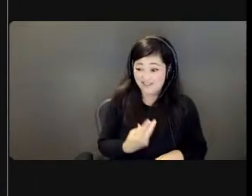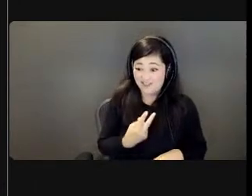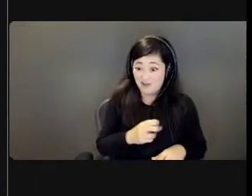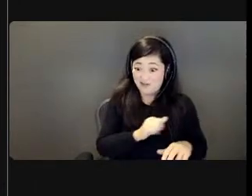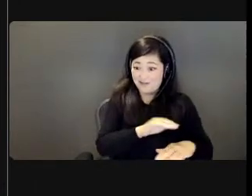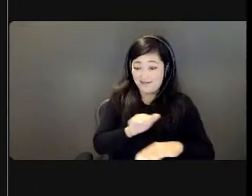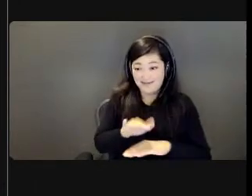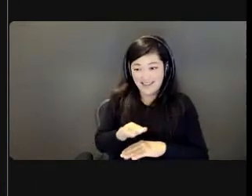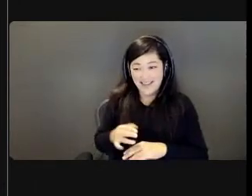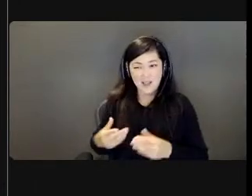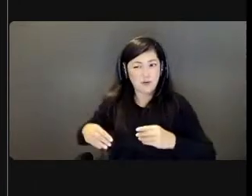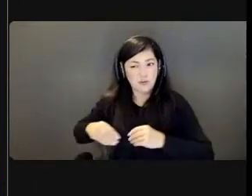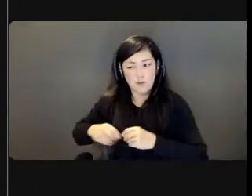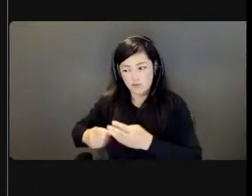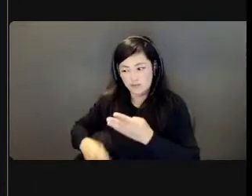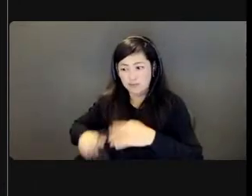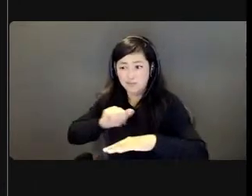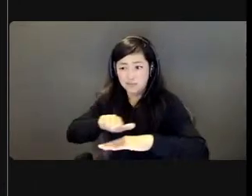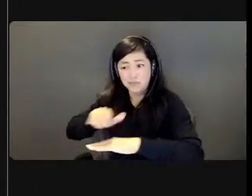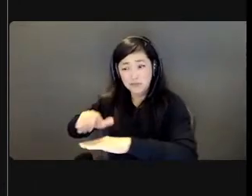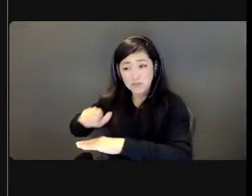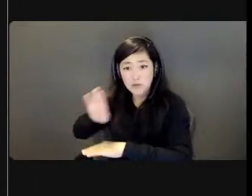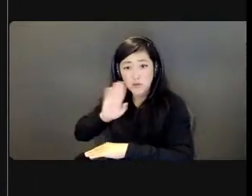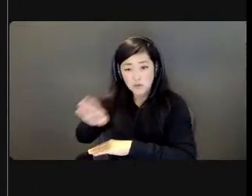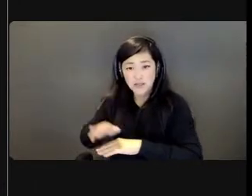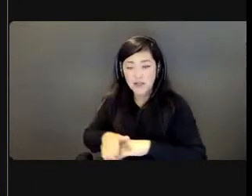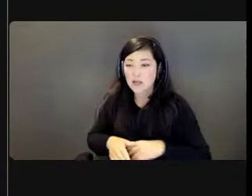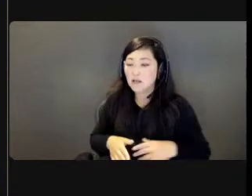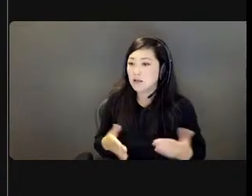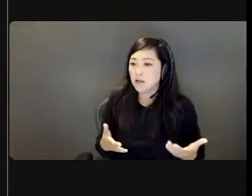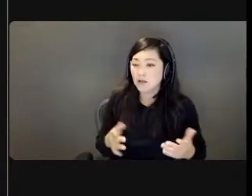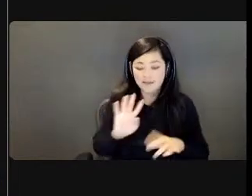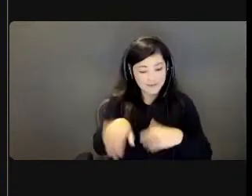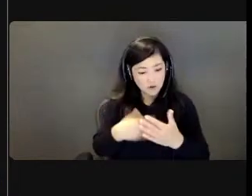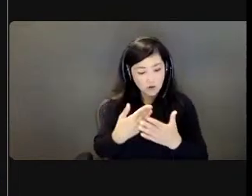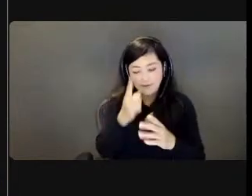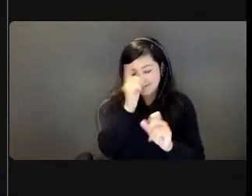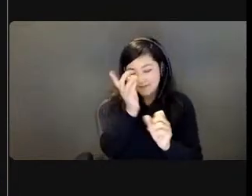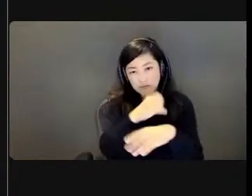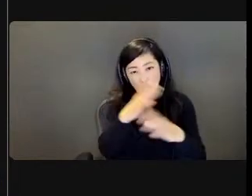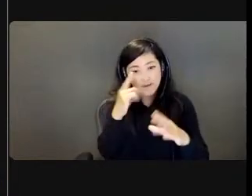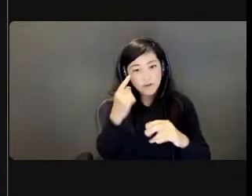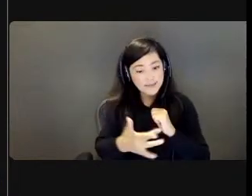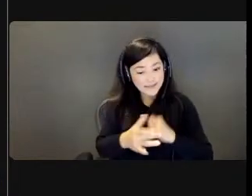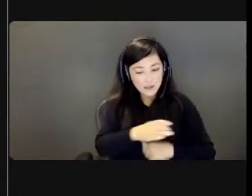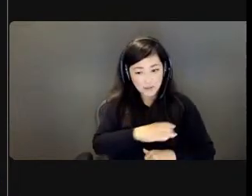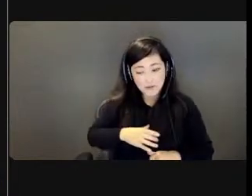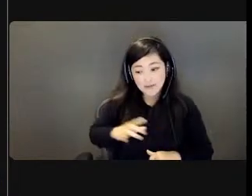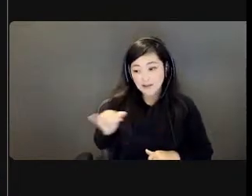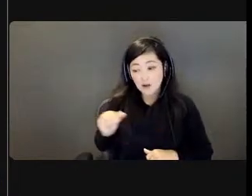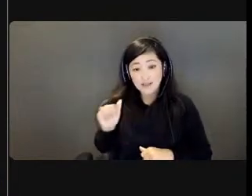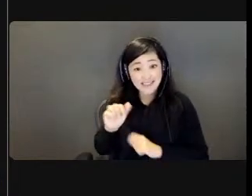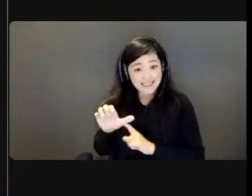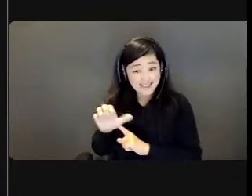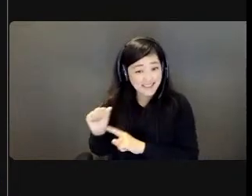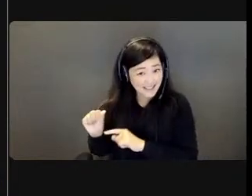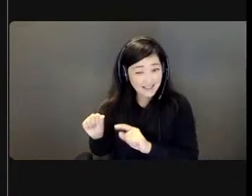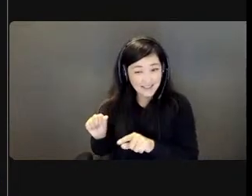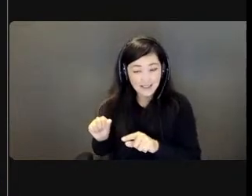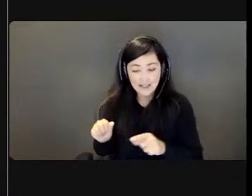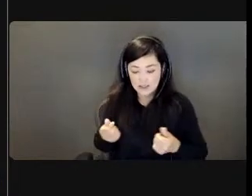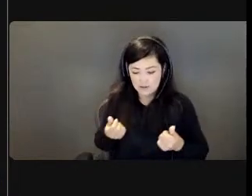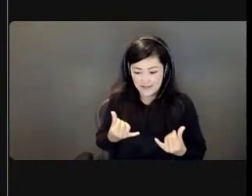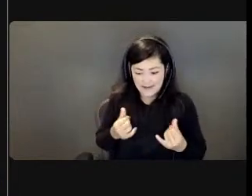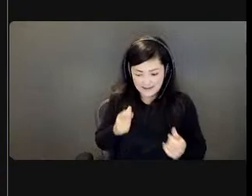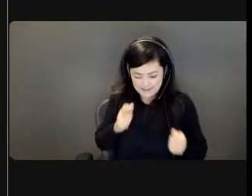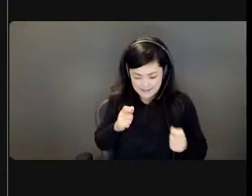forward. And the really vision is among the technical committee, and I know Accessibility Standards Canada, is as we develop and refine